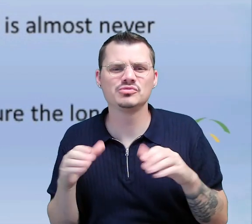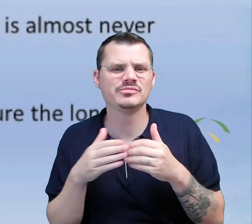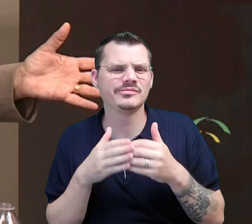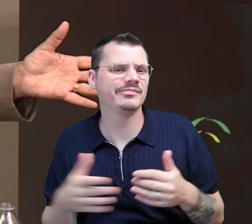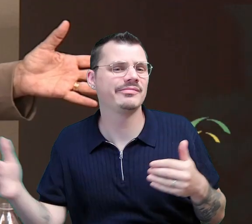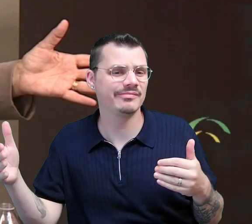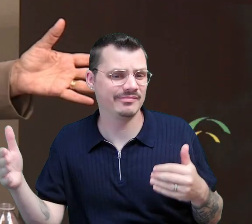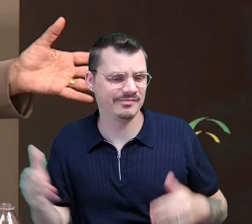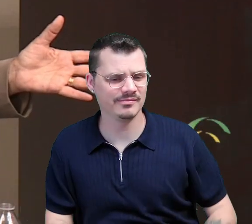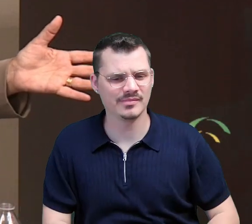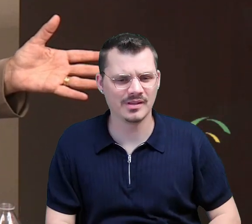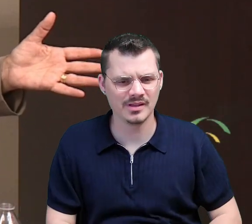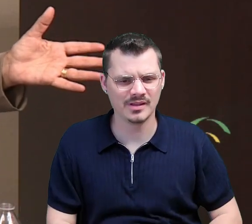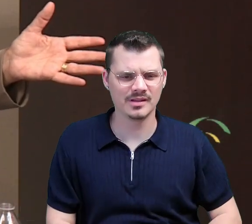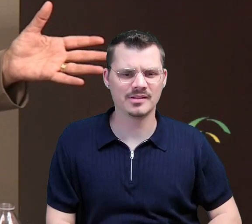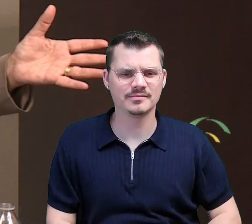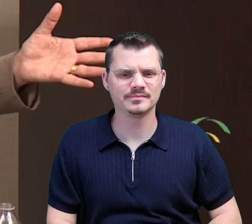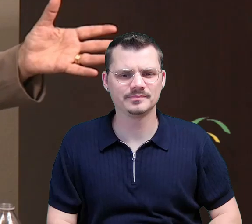after that. And